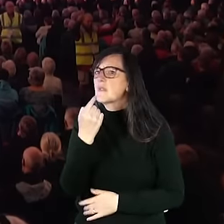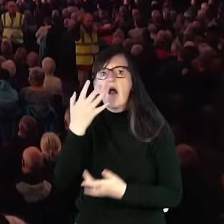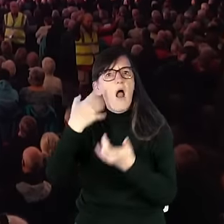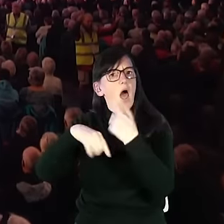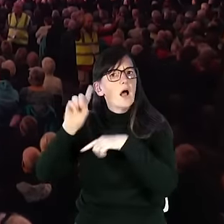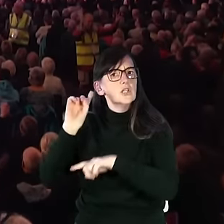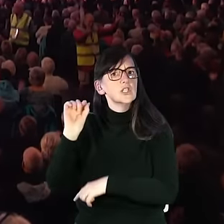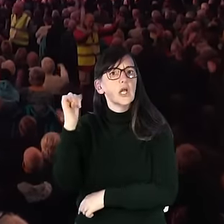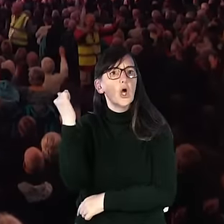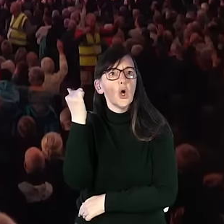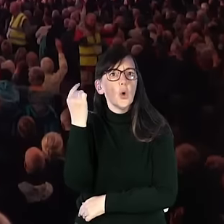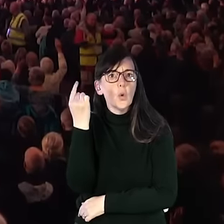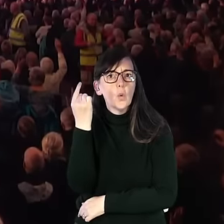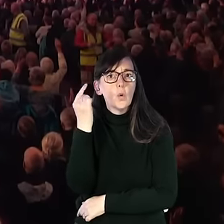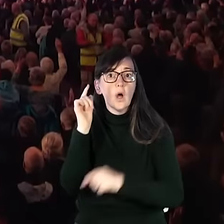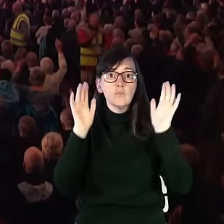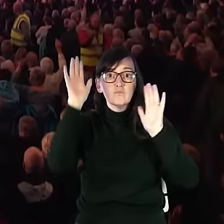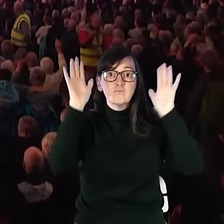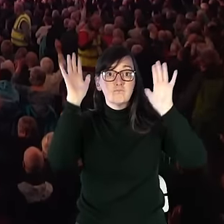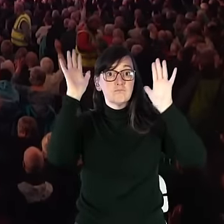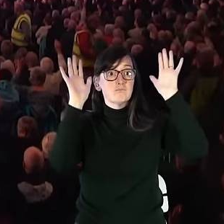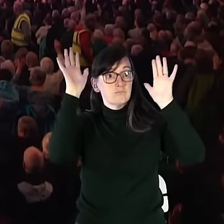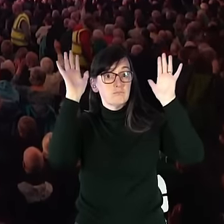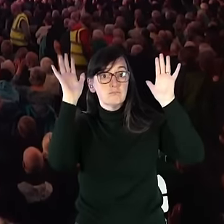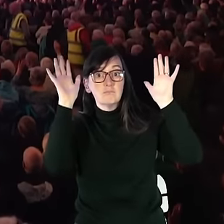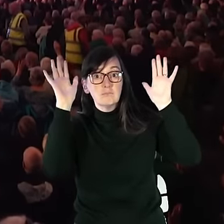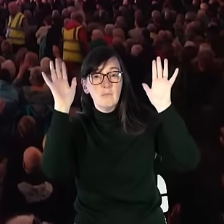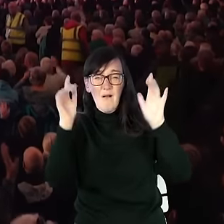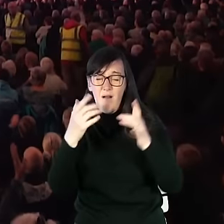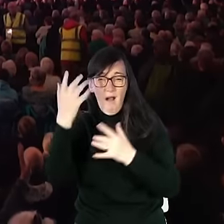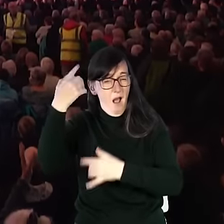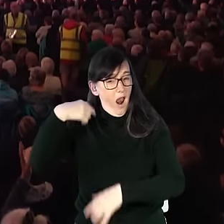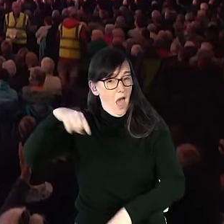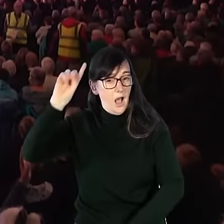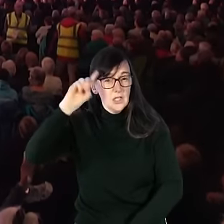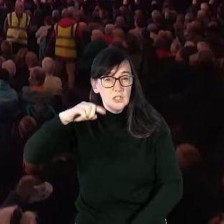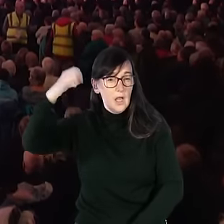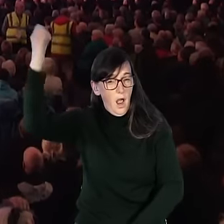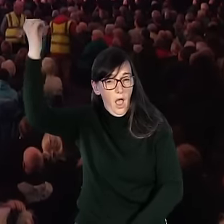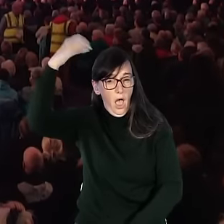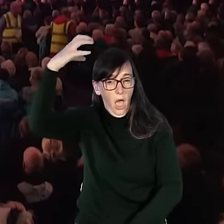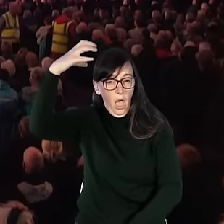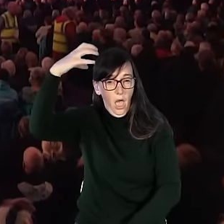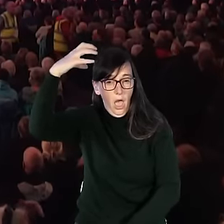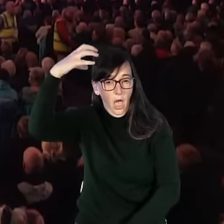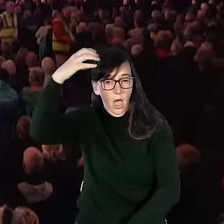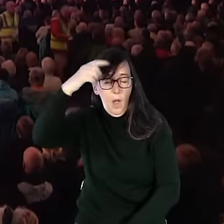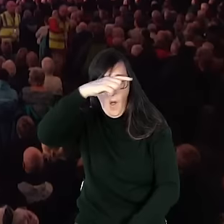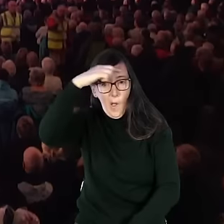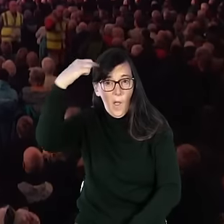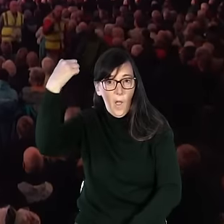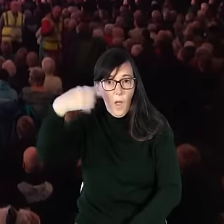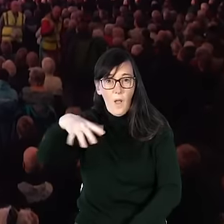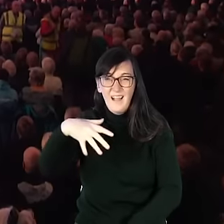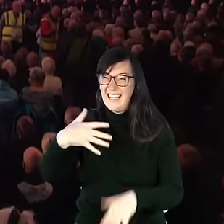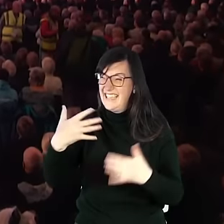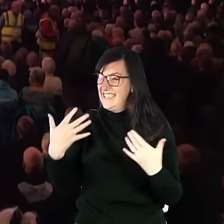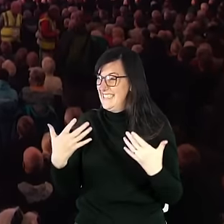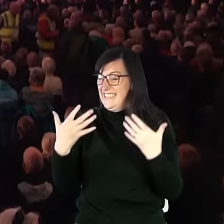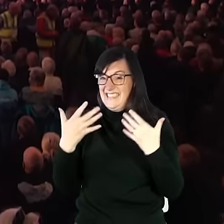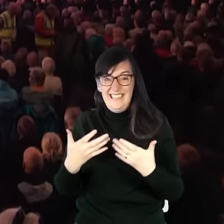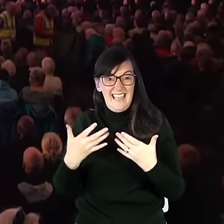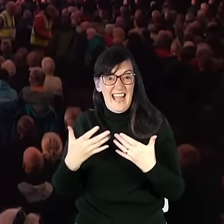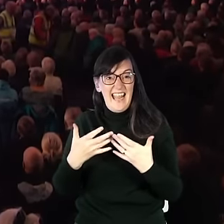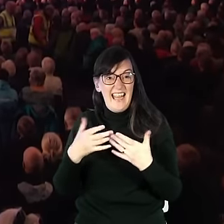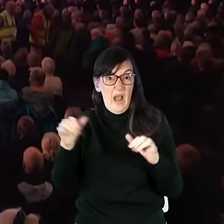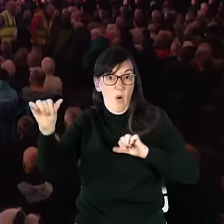year? Not quite as hot as it was last year. I got absolutely soaked on the little journey from my car to the service station